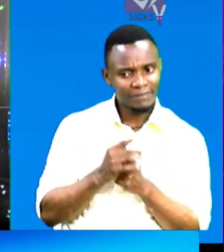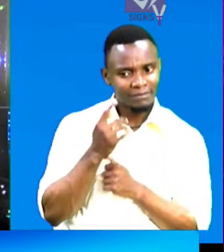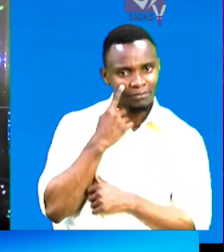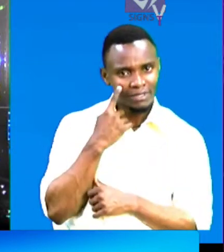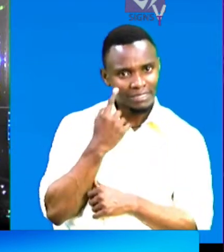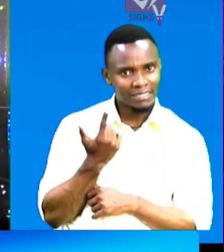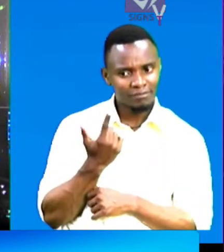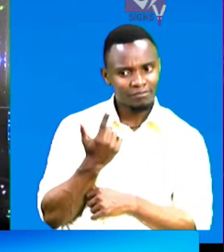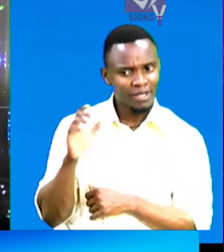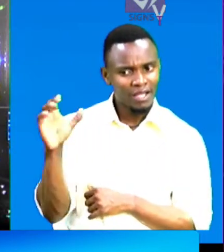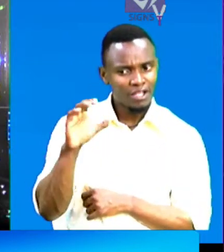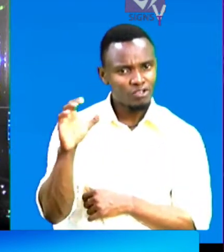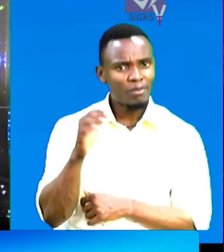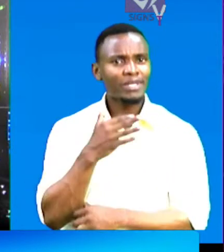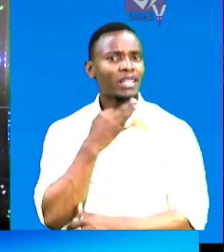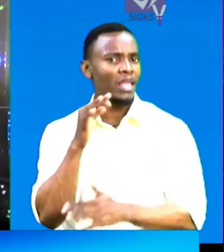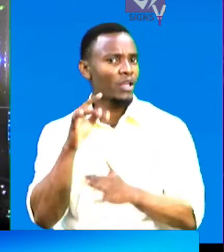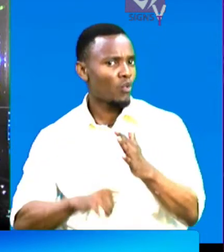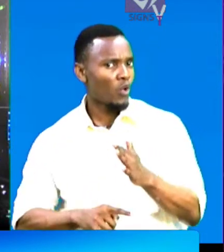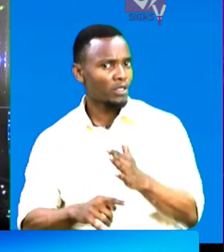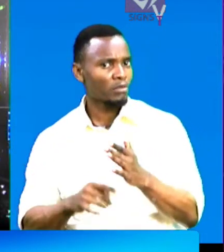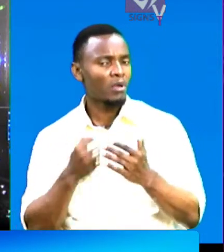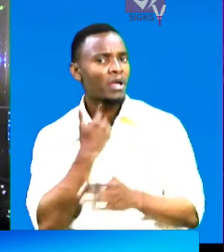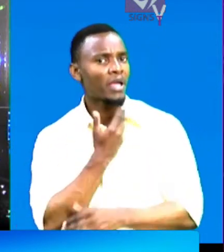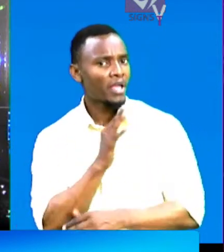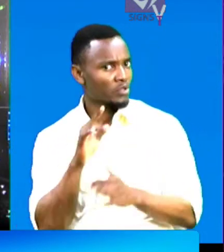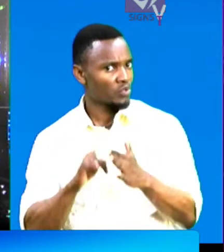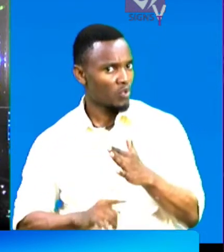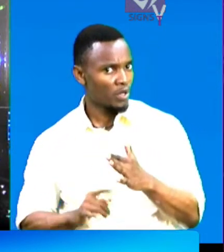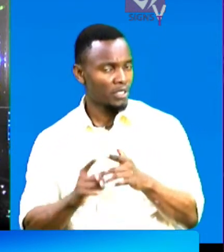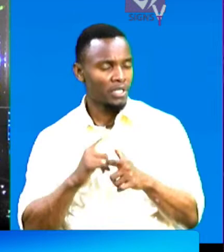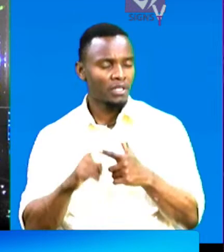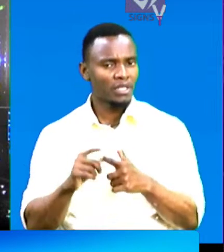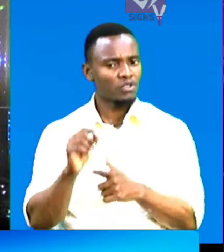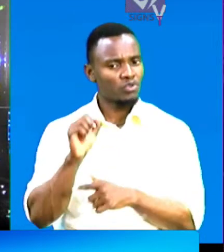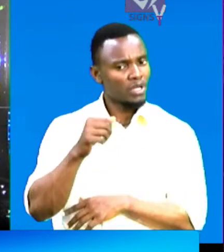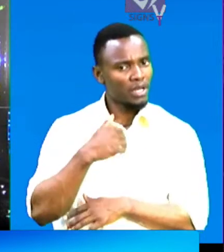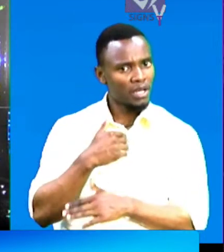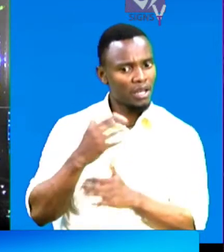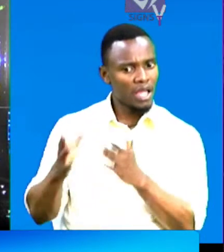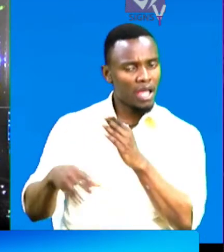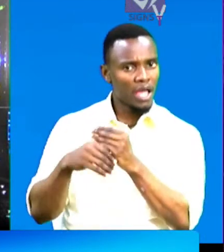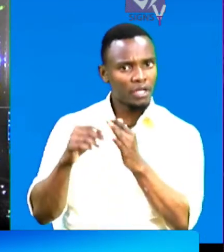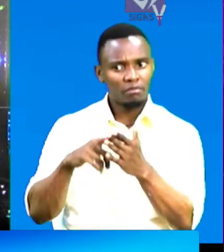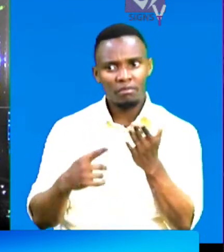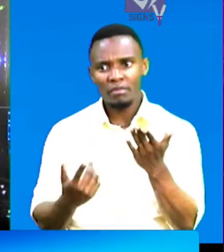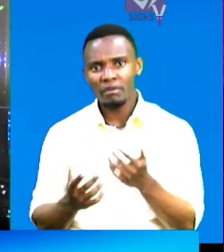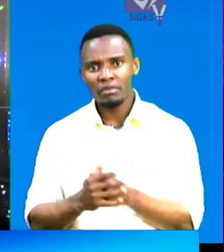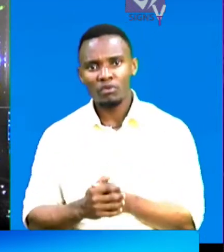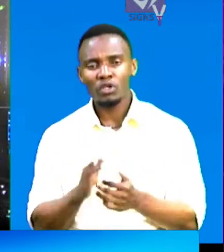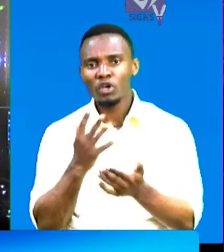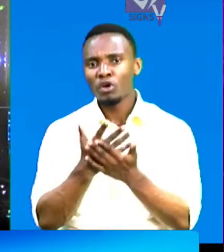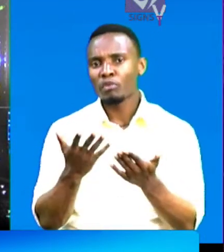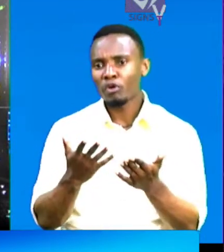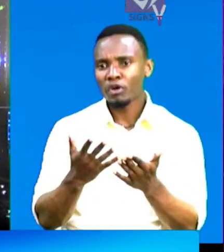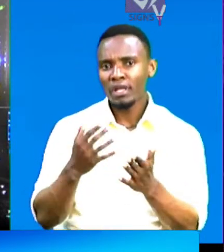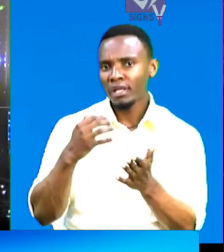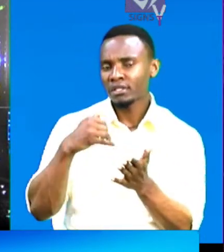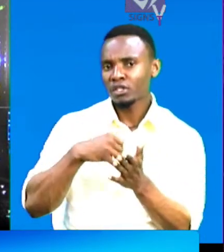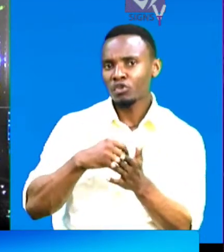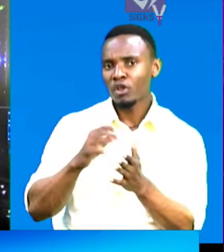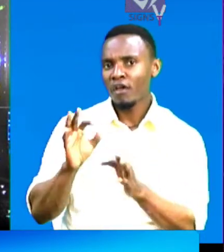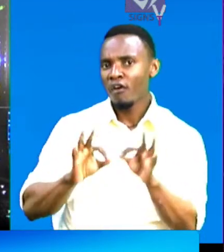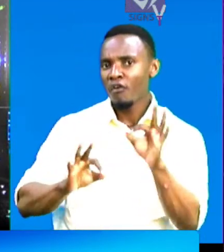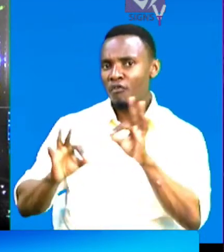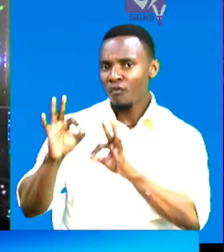and dislikes by having additional products like fashion, accessories,